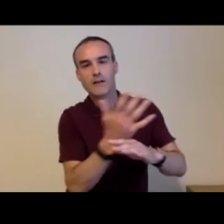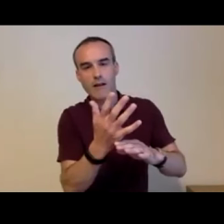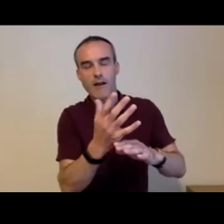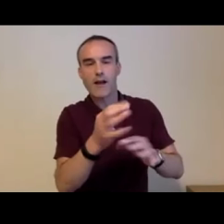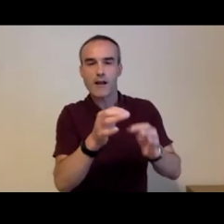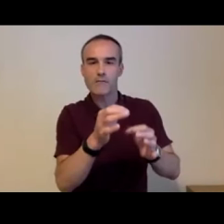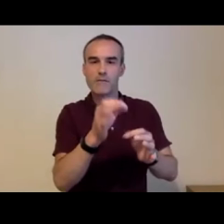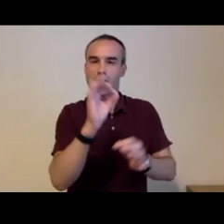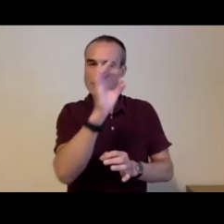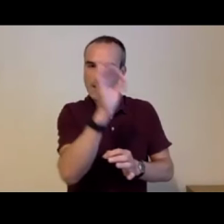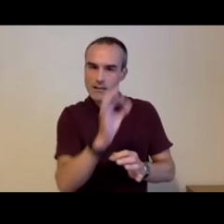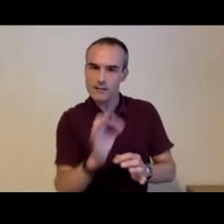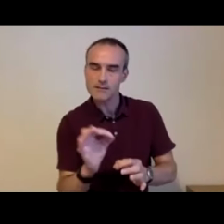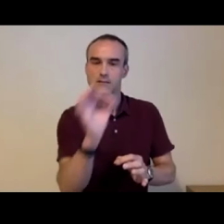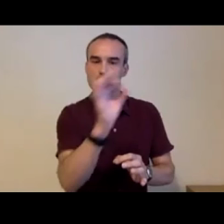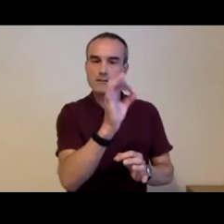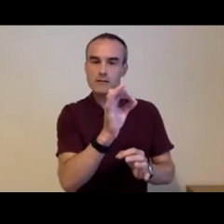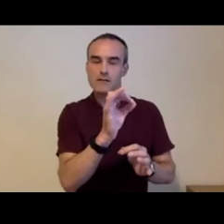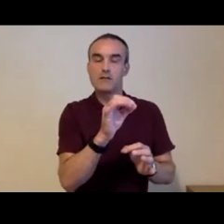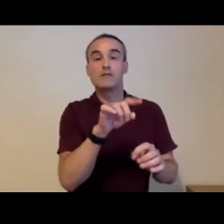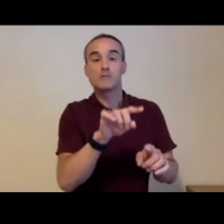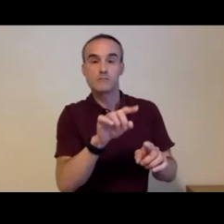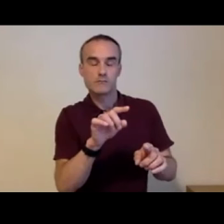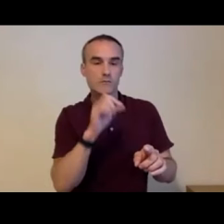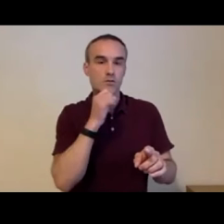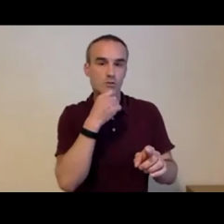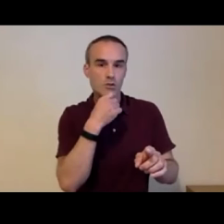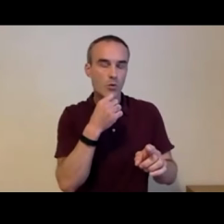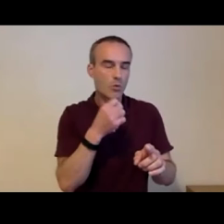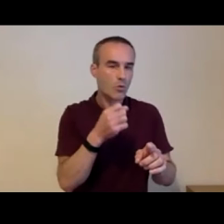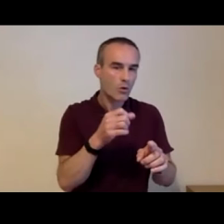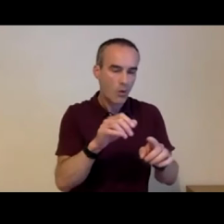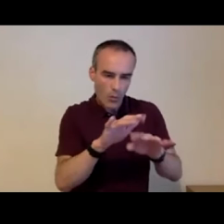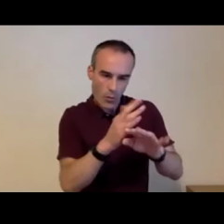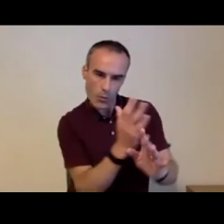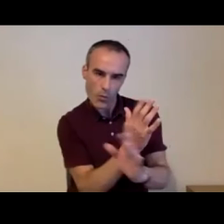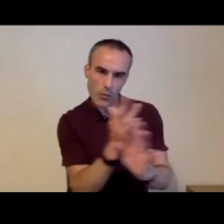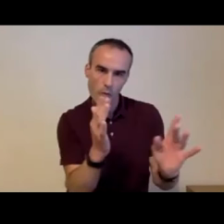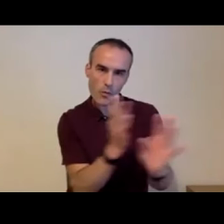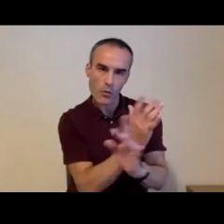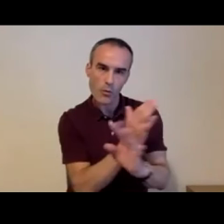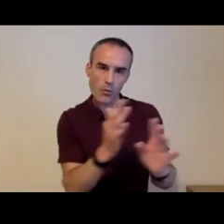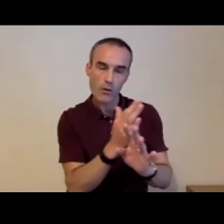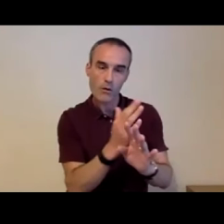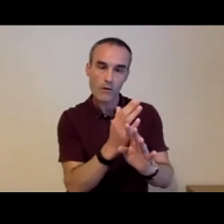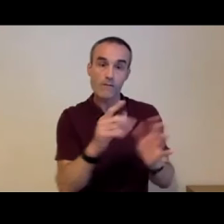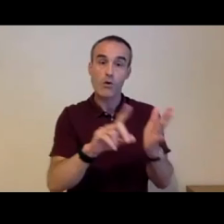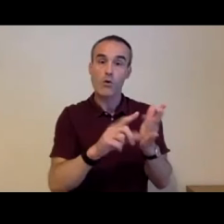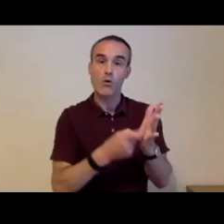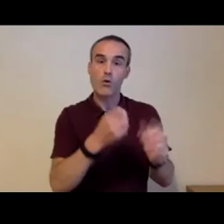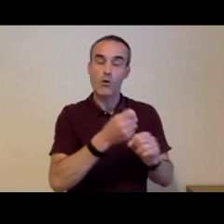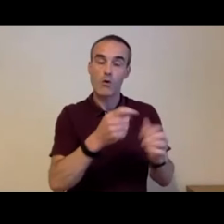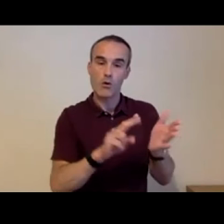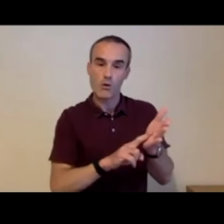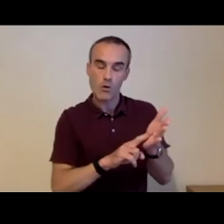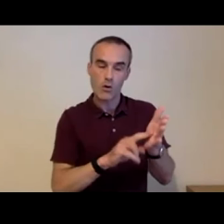membrane. The inner hair cells don't synapse quite into the tectorial membrane. And as the organ of Corti moves, the stereocilia move